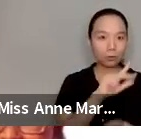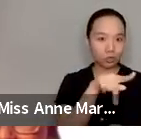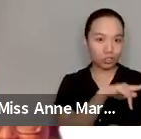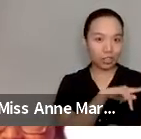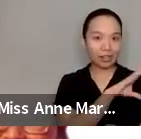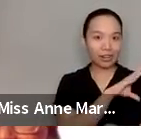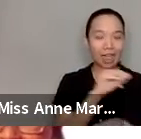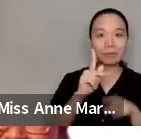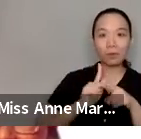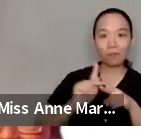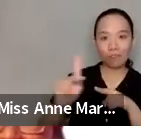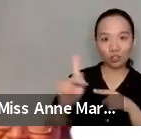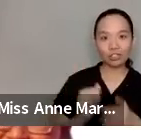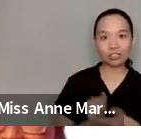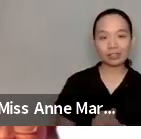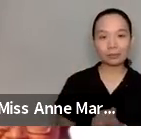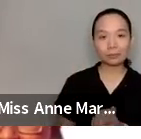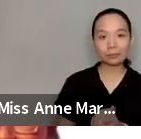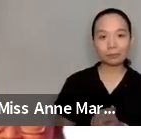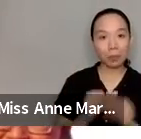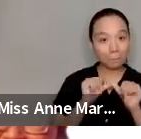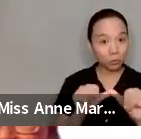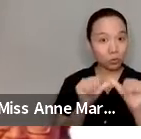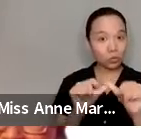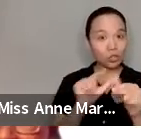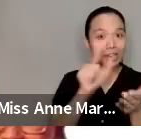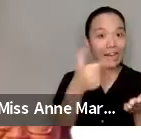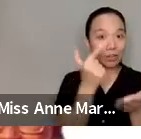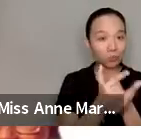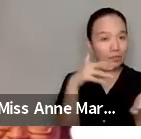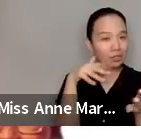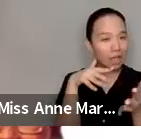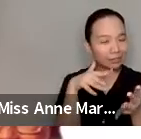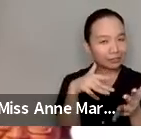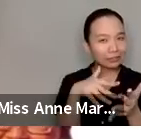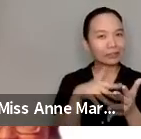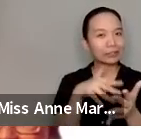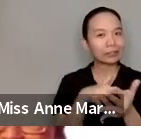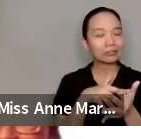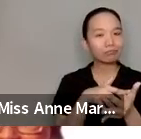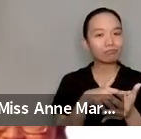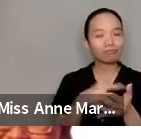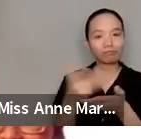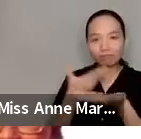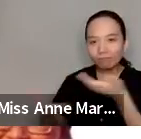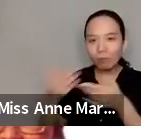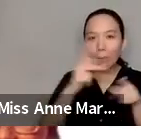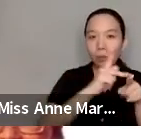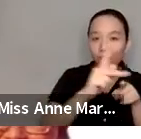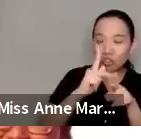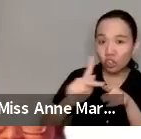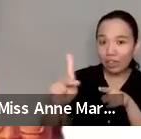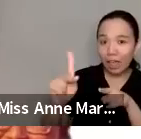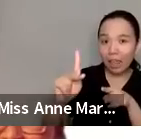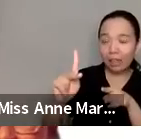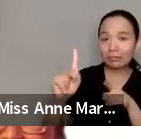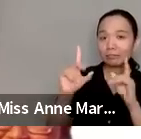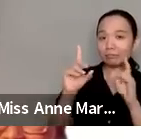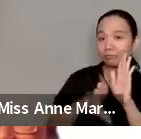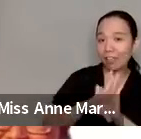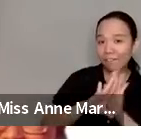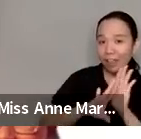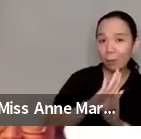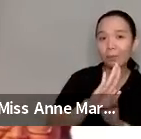and professionally. Pursuing graduate studies, engaging in continuous professional developments through